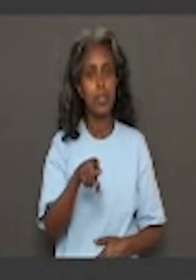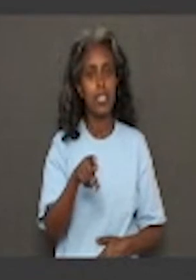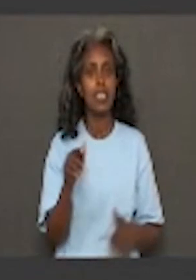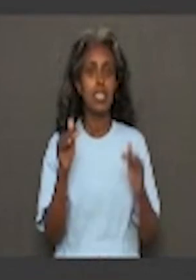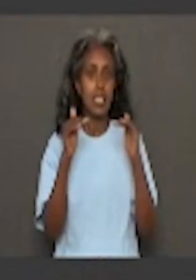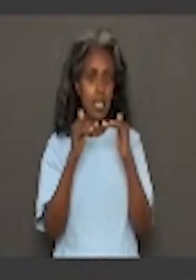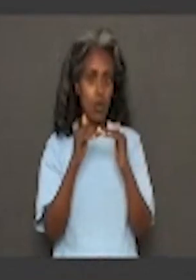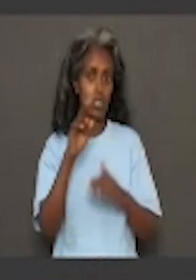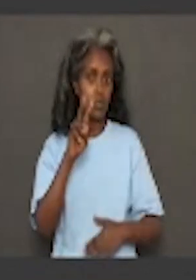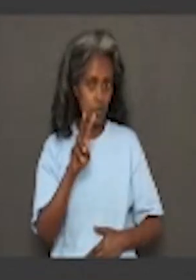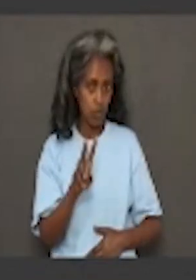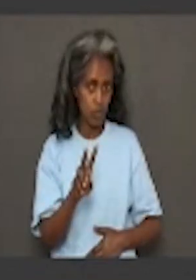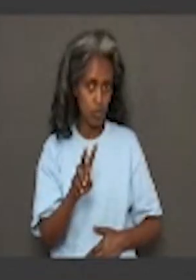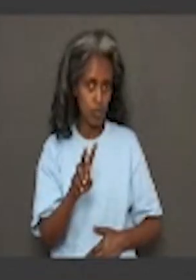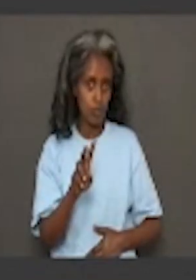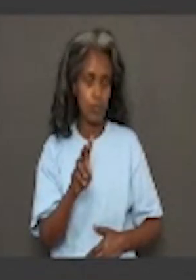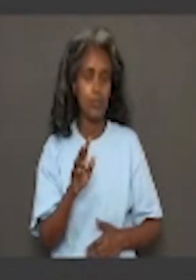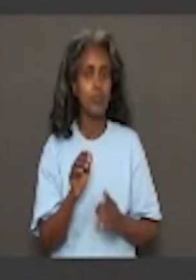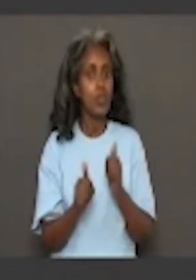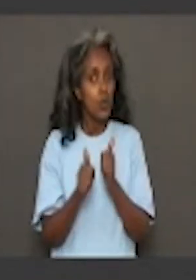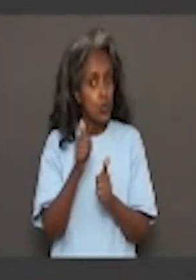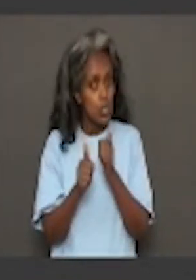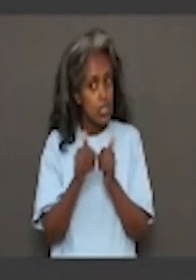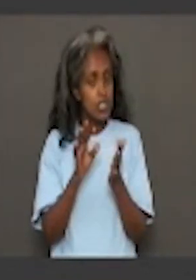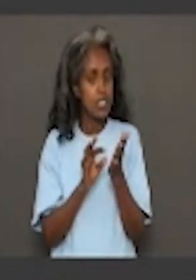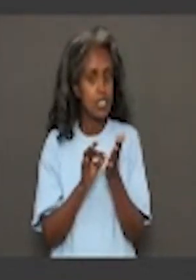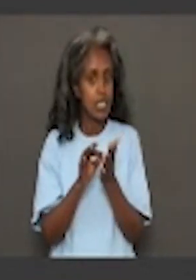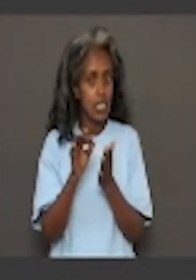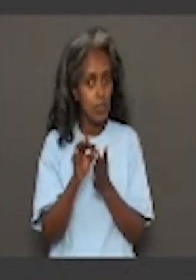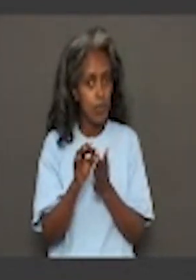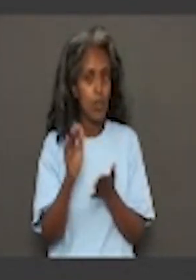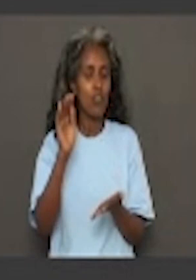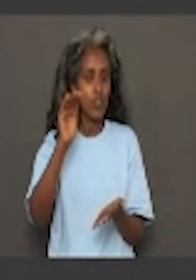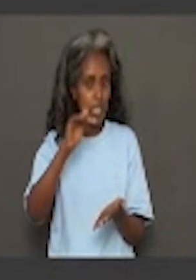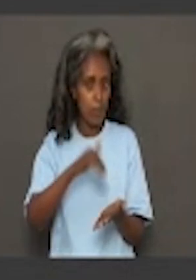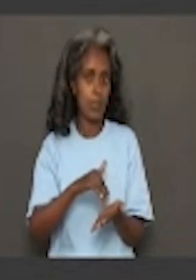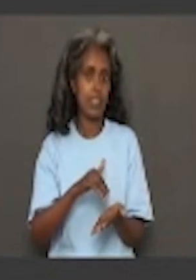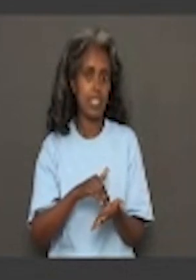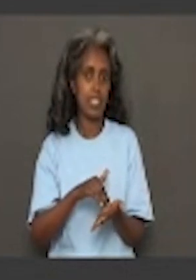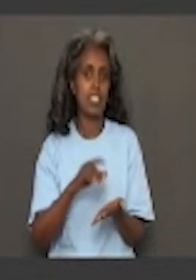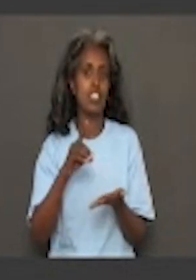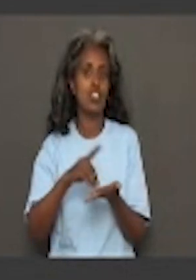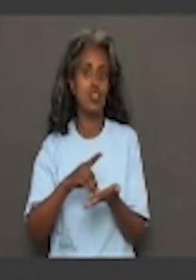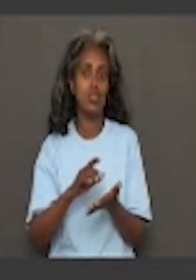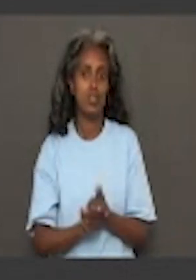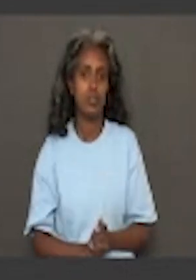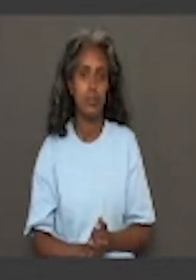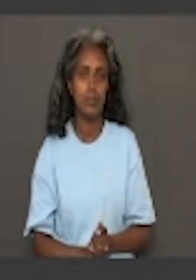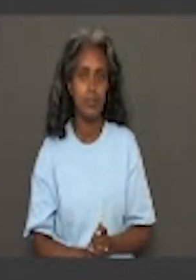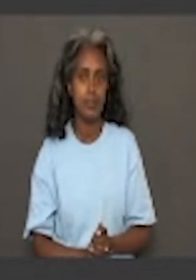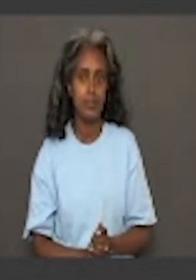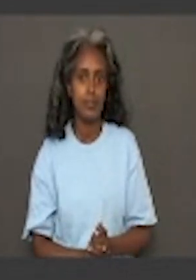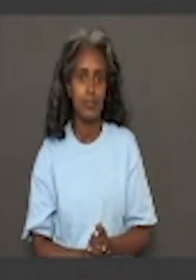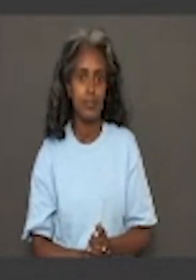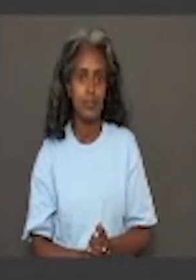digits, and P equals 2, which is the number of